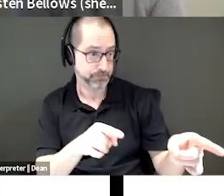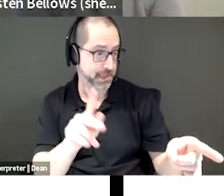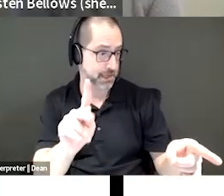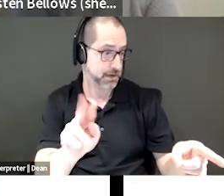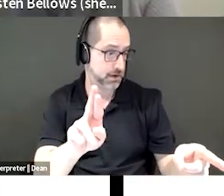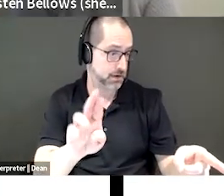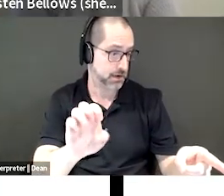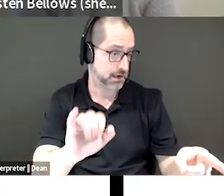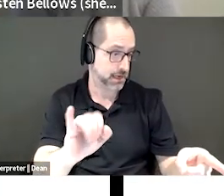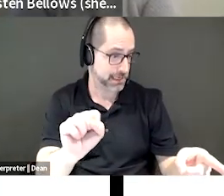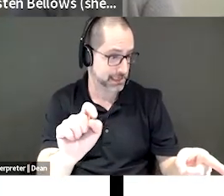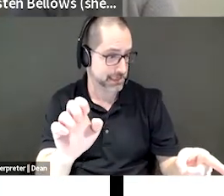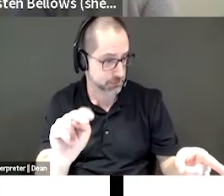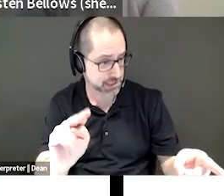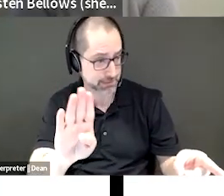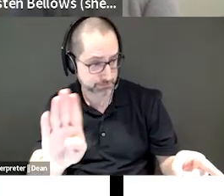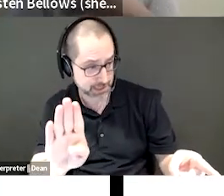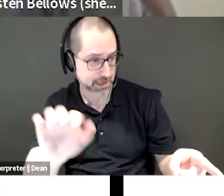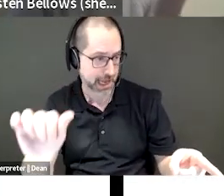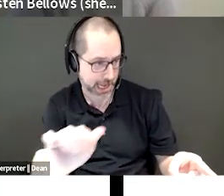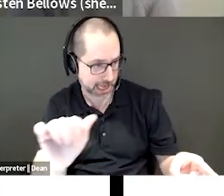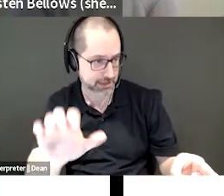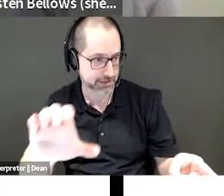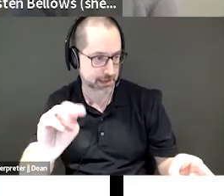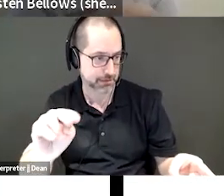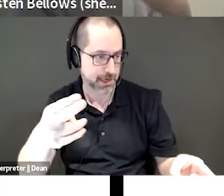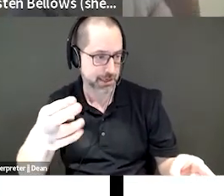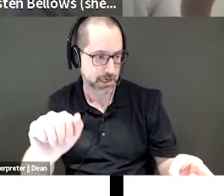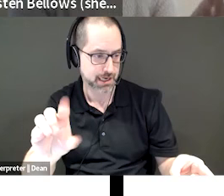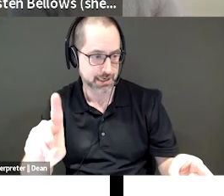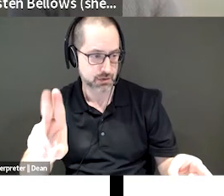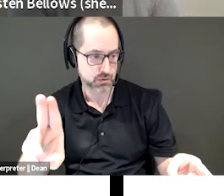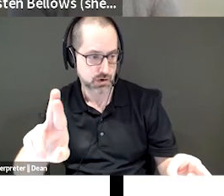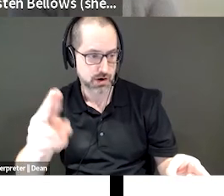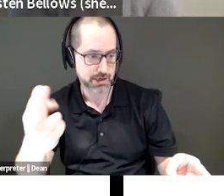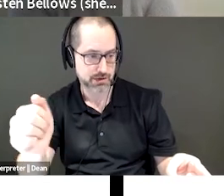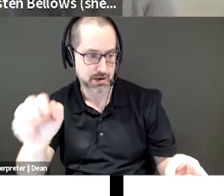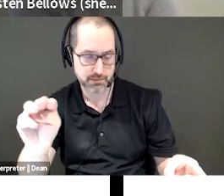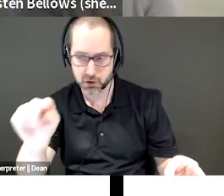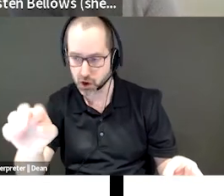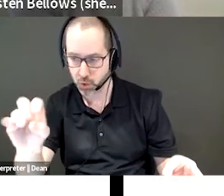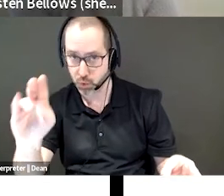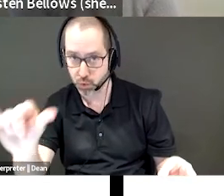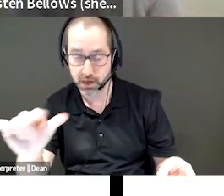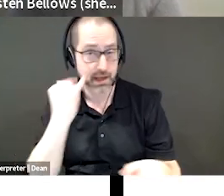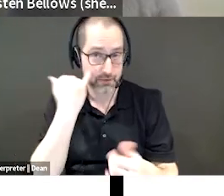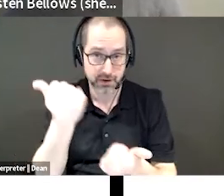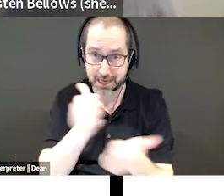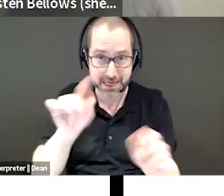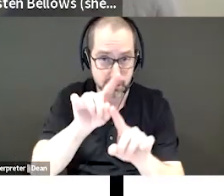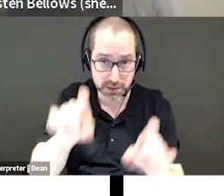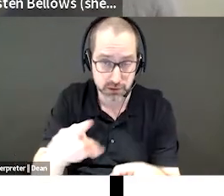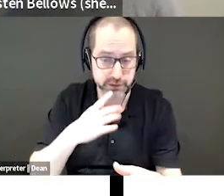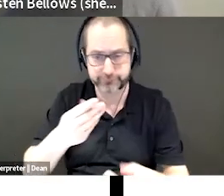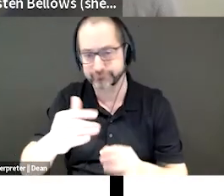kristenb@cmhadurham.org. So if you have questions, comments, want to know more about the Recovery College, anything like that, feel free to send me an